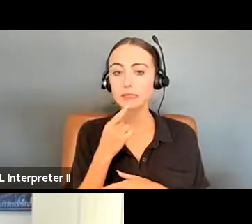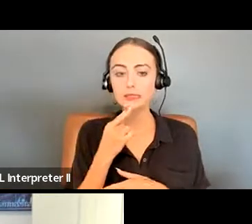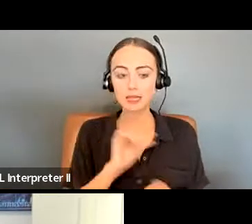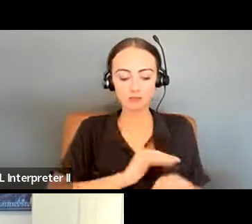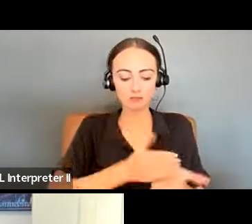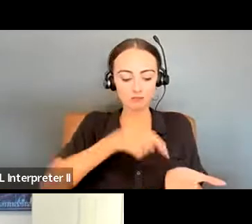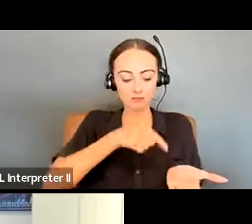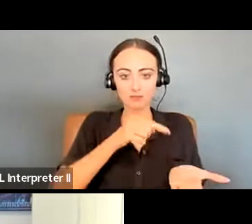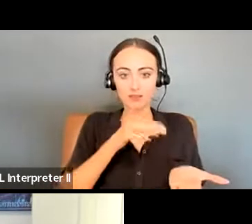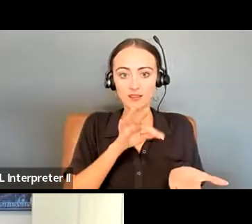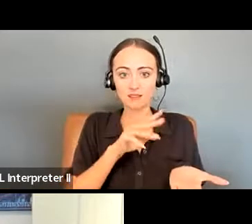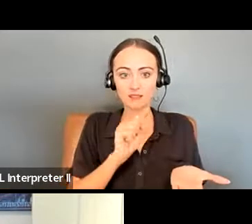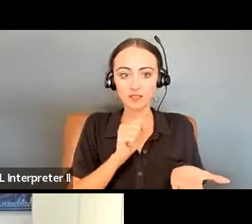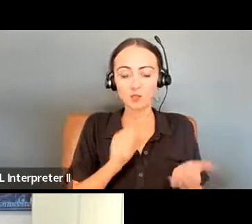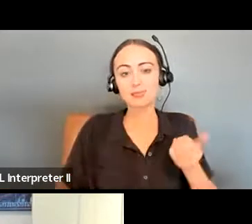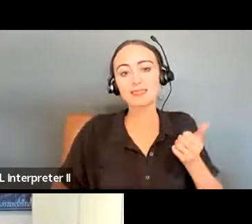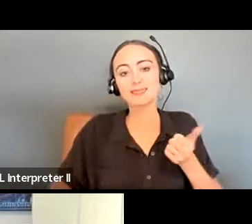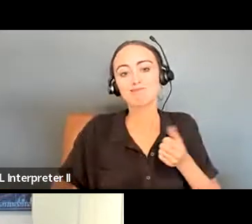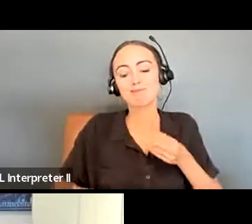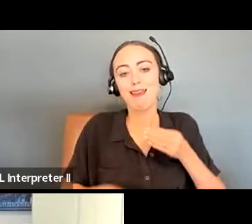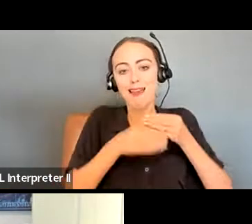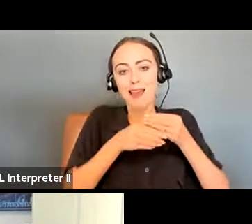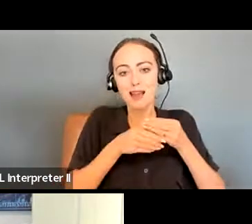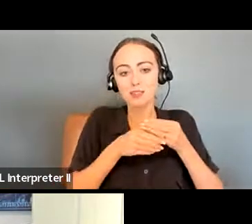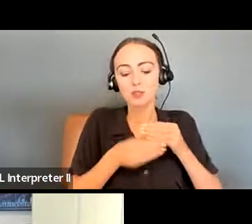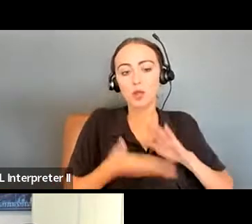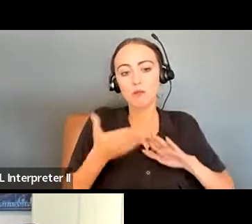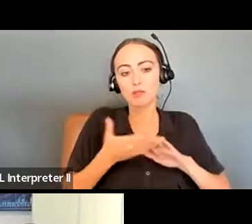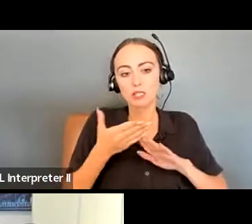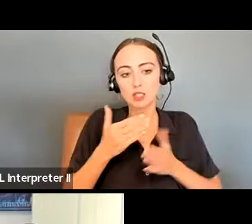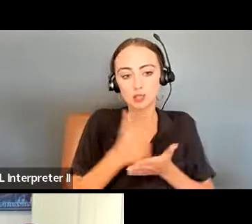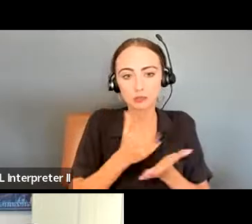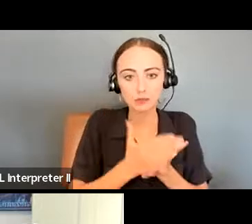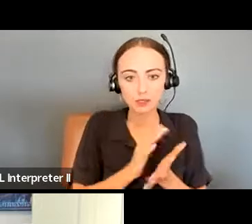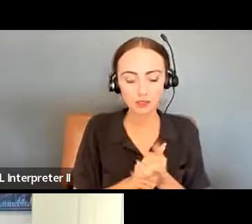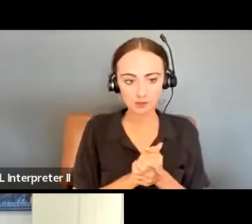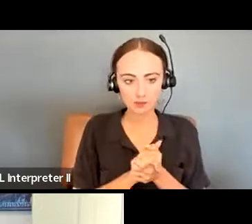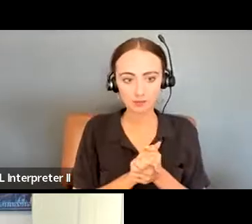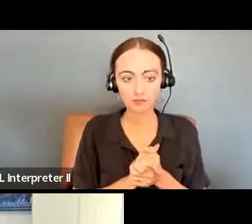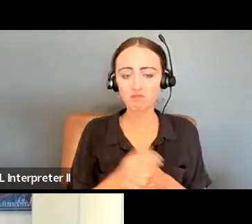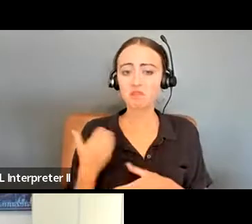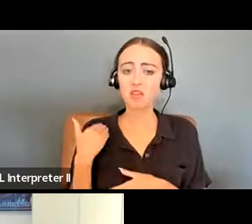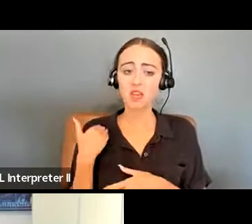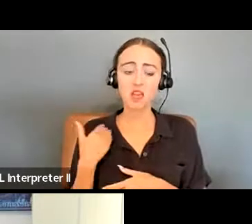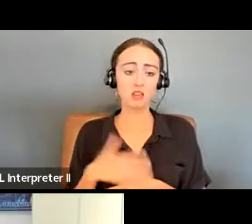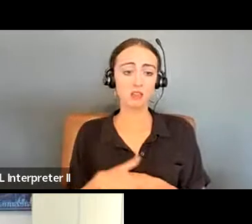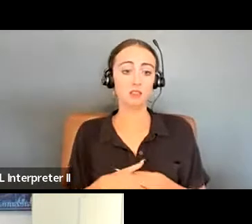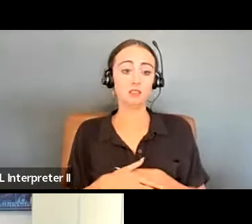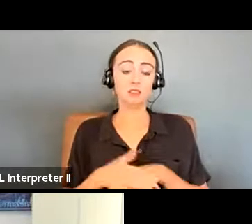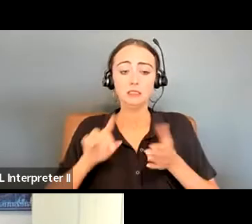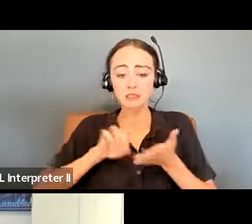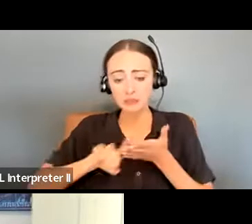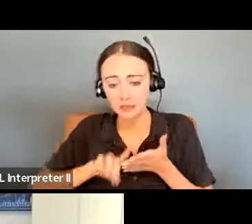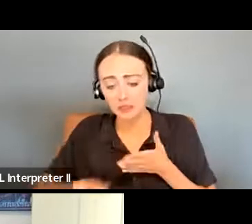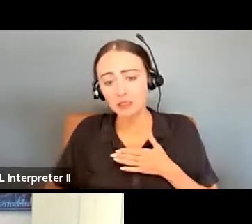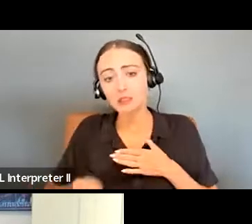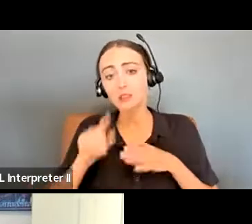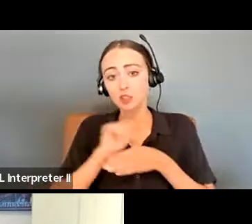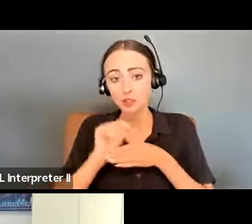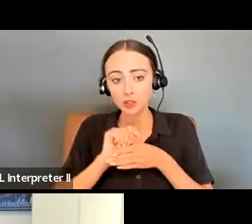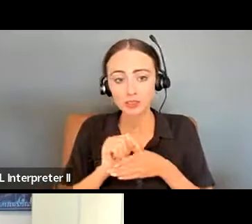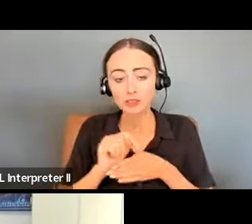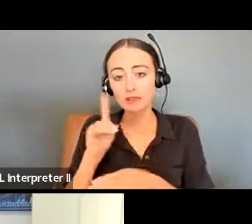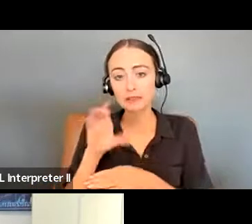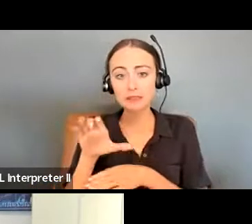their limited operating budget. The agency responds to hundreds of requests for informal advice, conducts investigations, and conducts trainings for